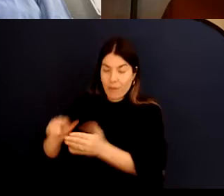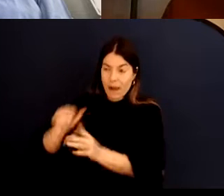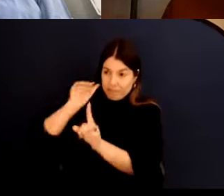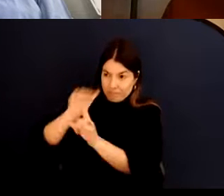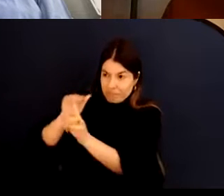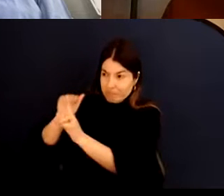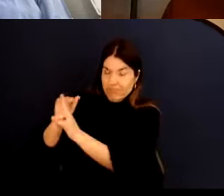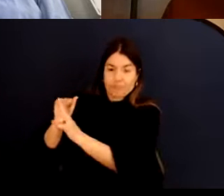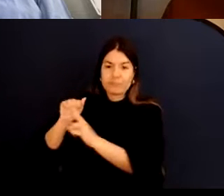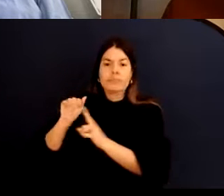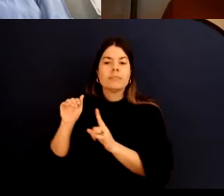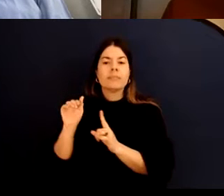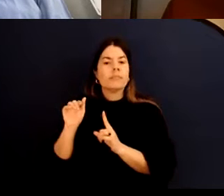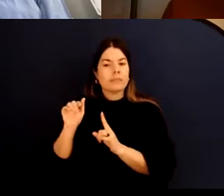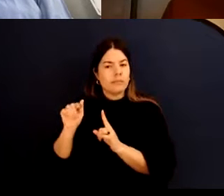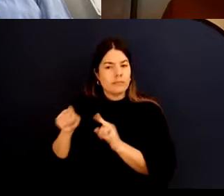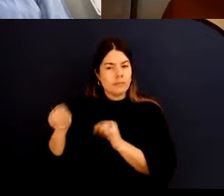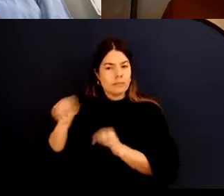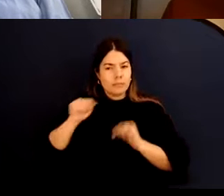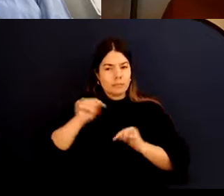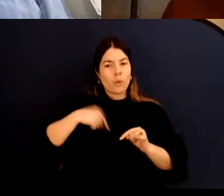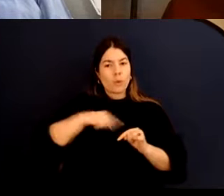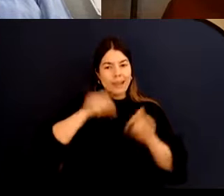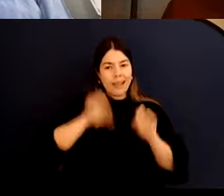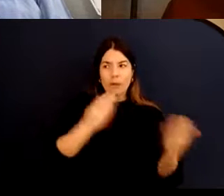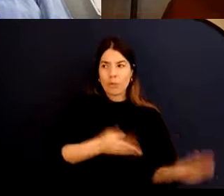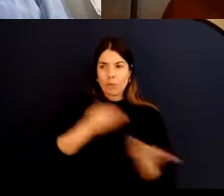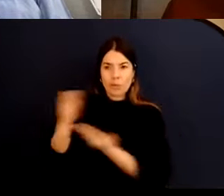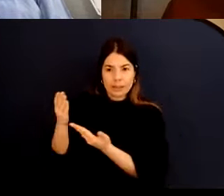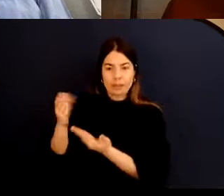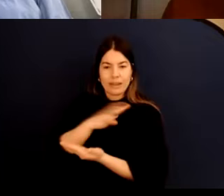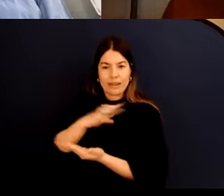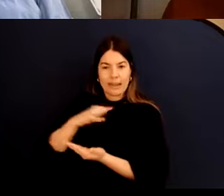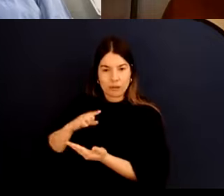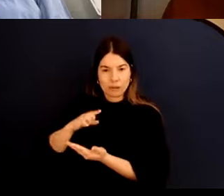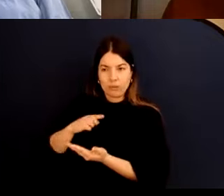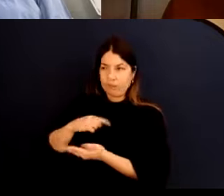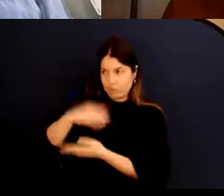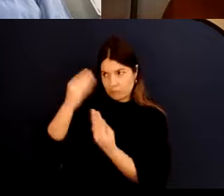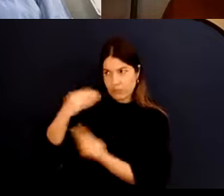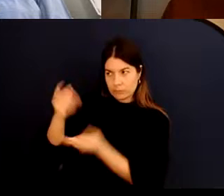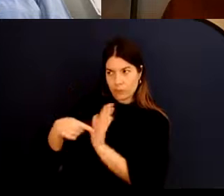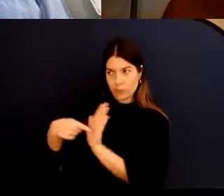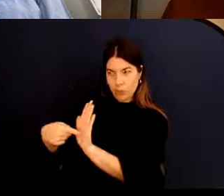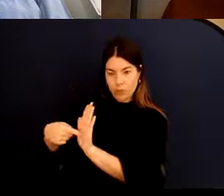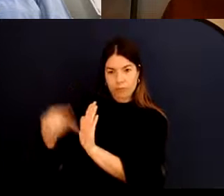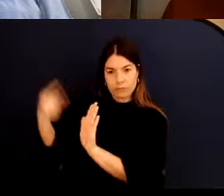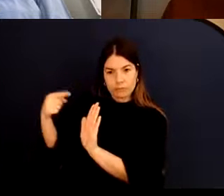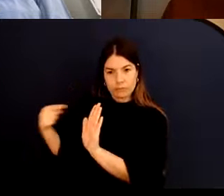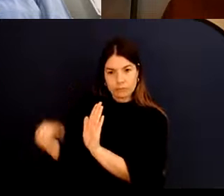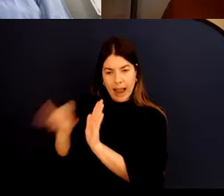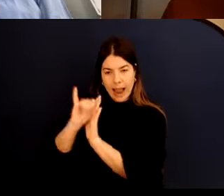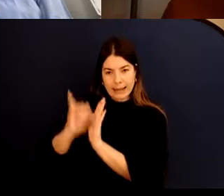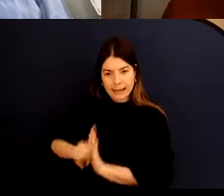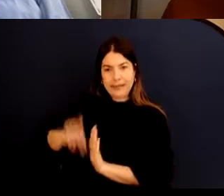council person, we can actually bring it to the council and say these identifiers actually need to be in these particular